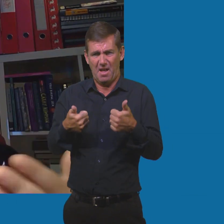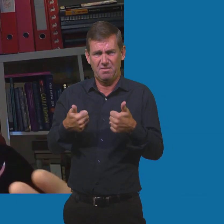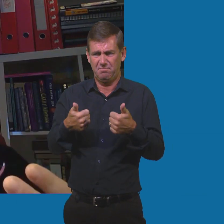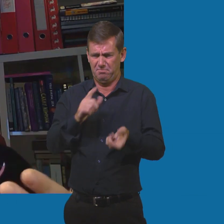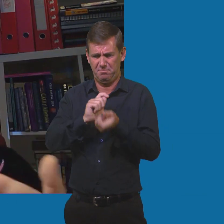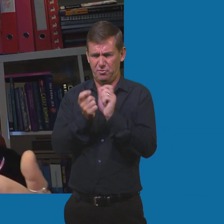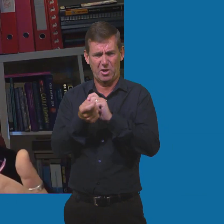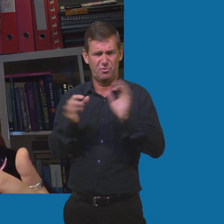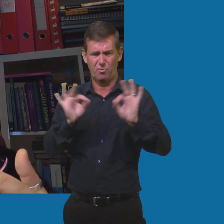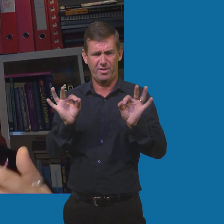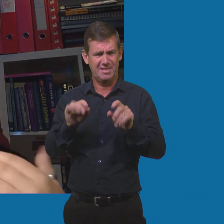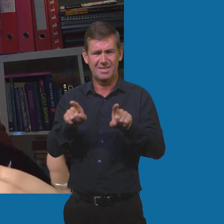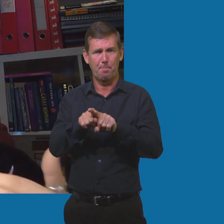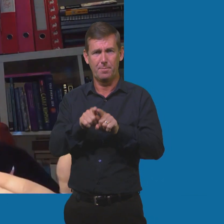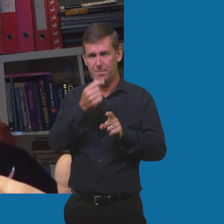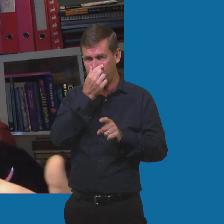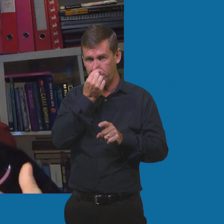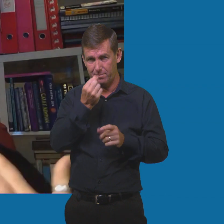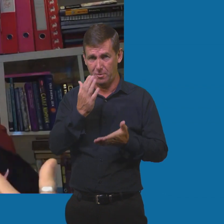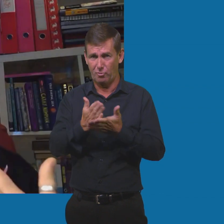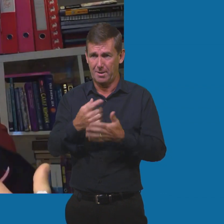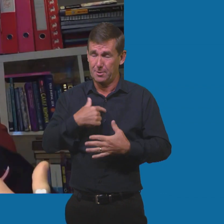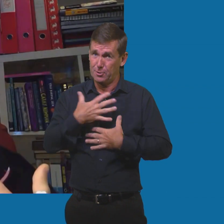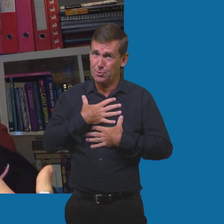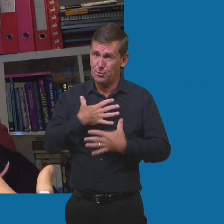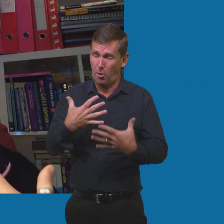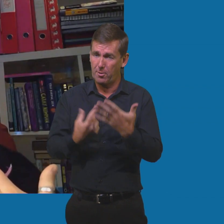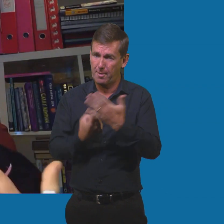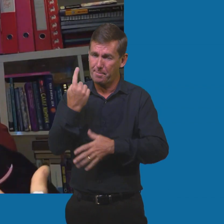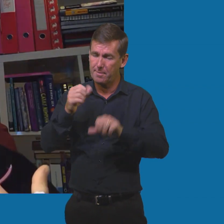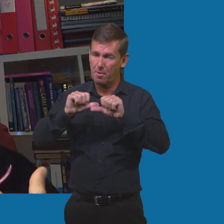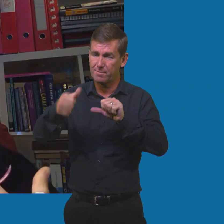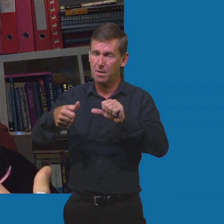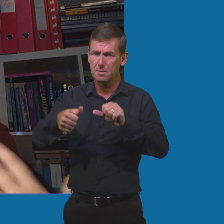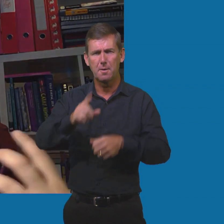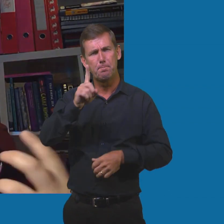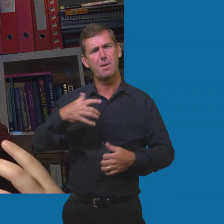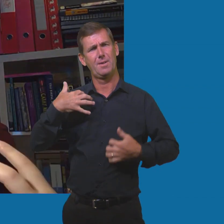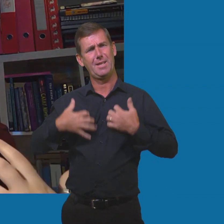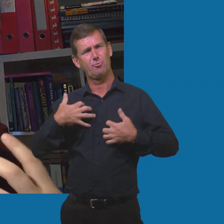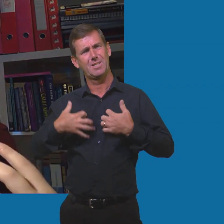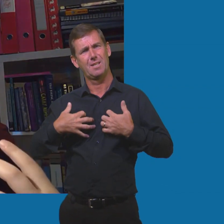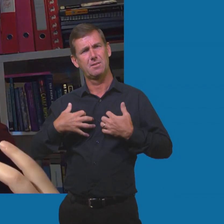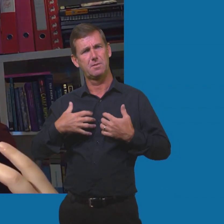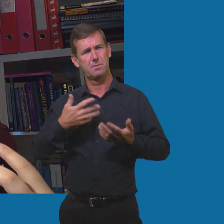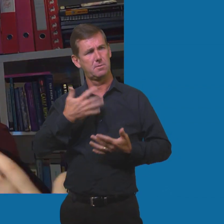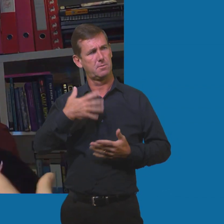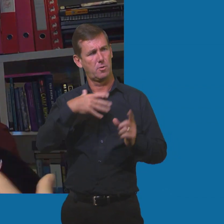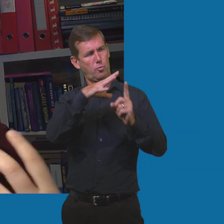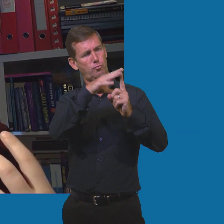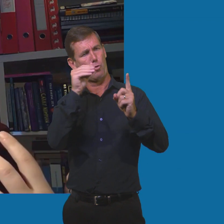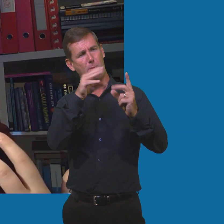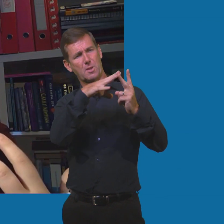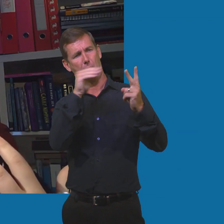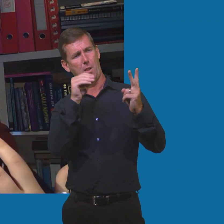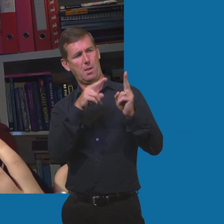changes on that front. And God, did I get the shock of my life. But I think it is really interesting how having those role models and having that example